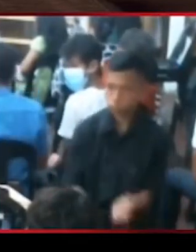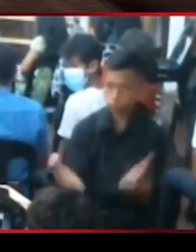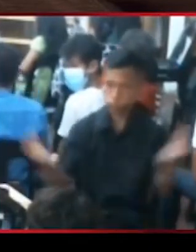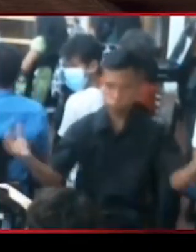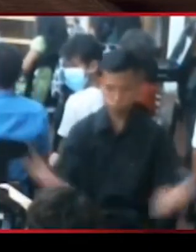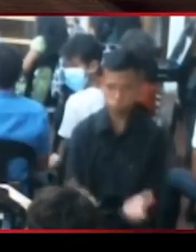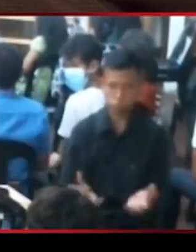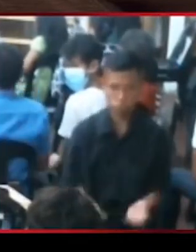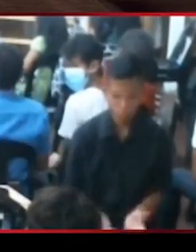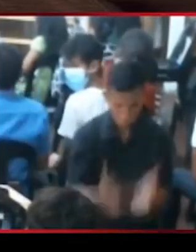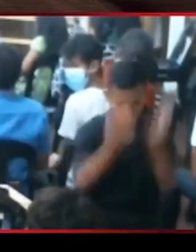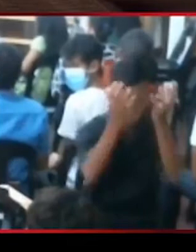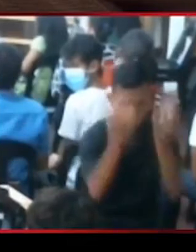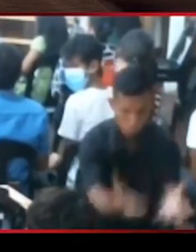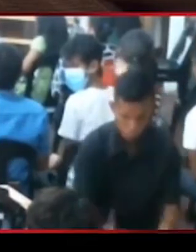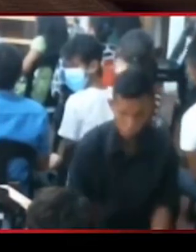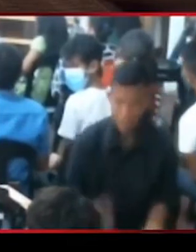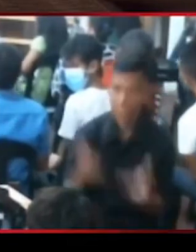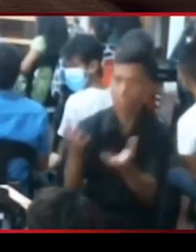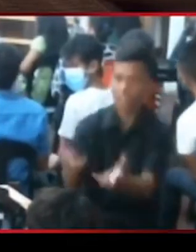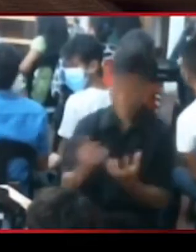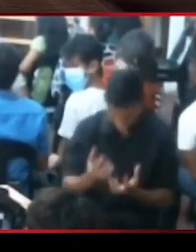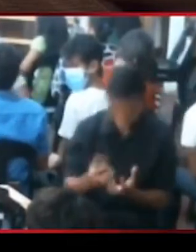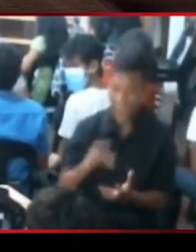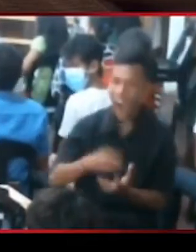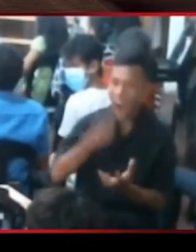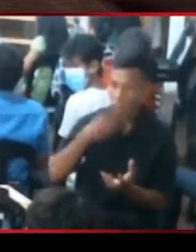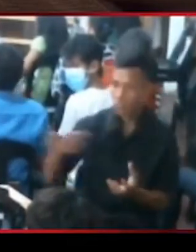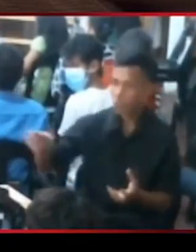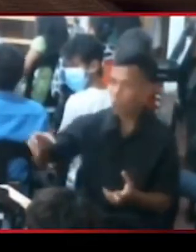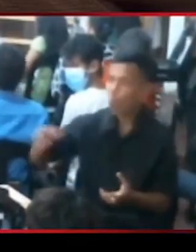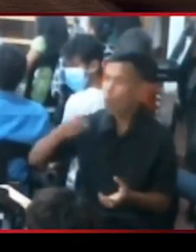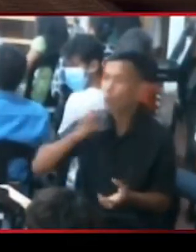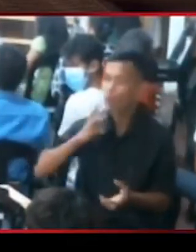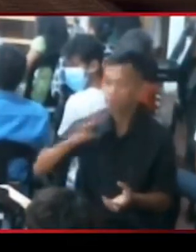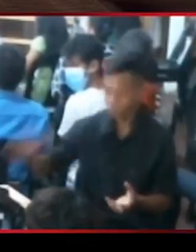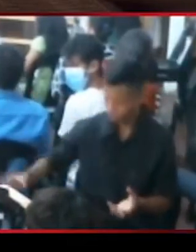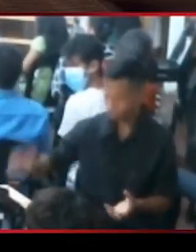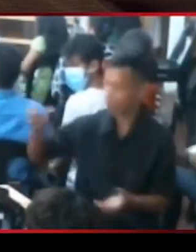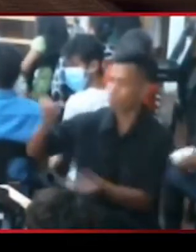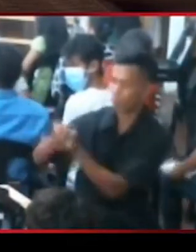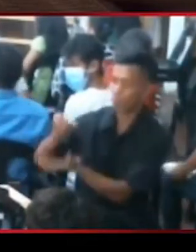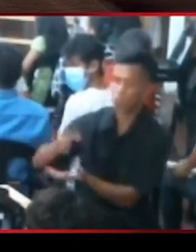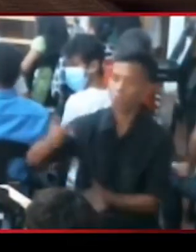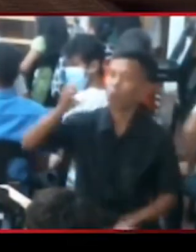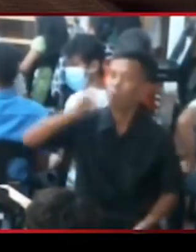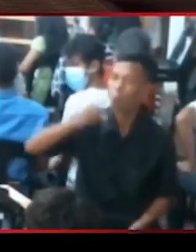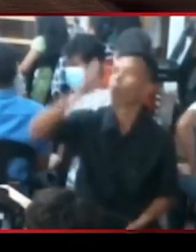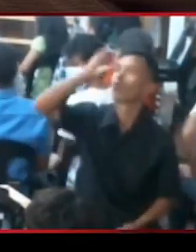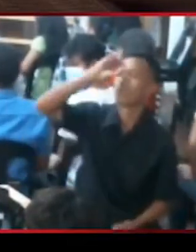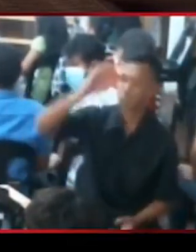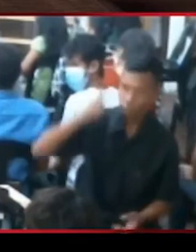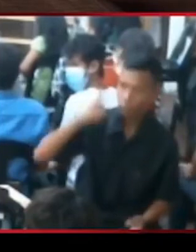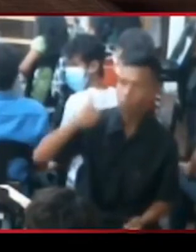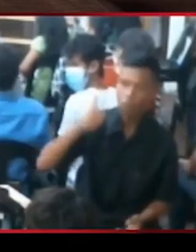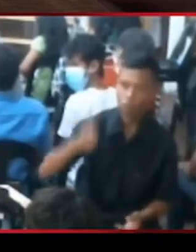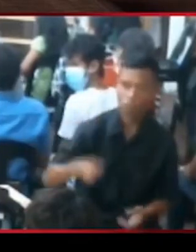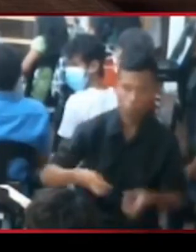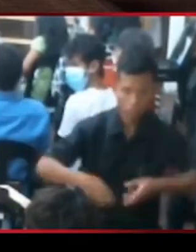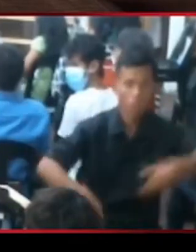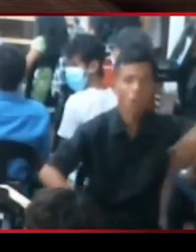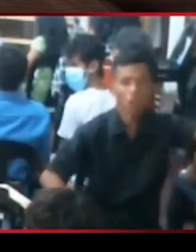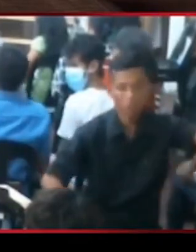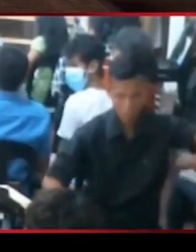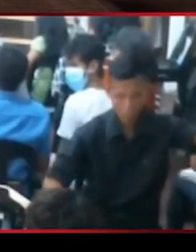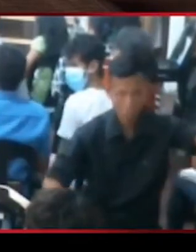did right. I gave them food, gave them water, bottles of water, and they went merrily along their way. Maybe one day